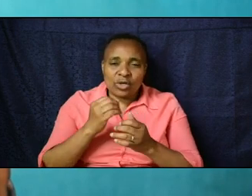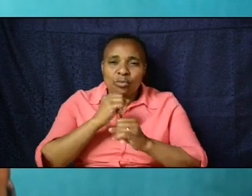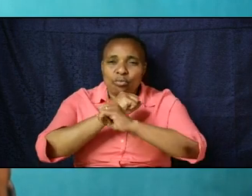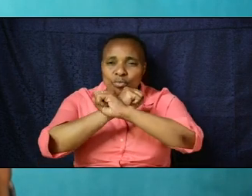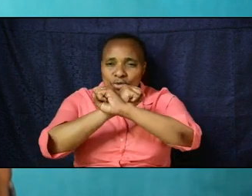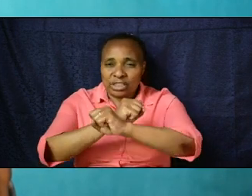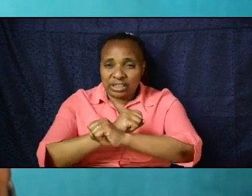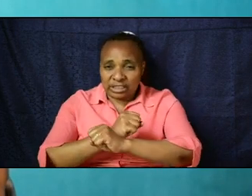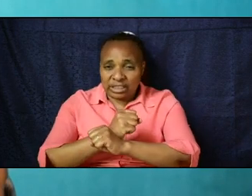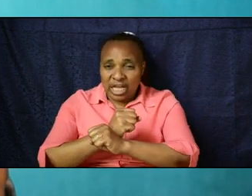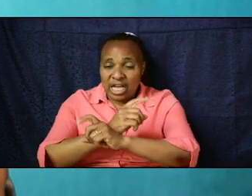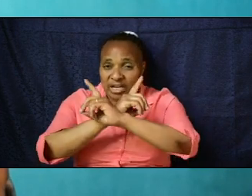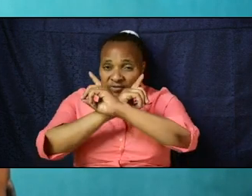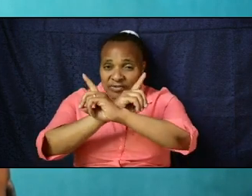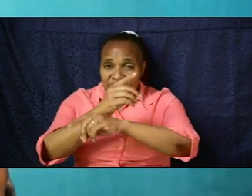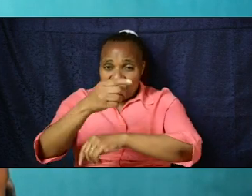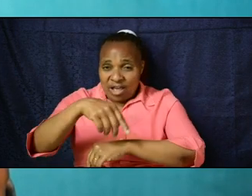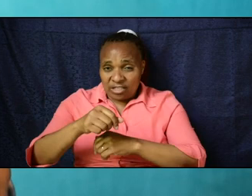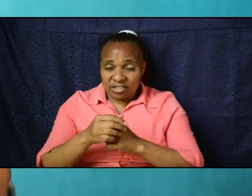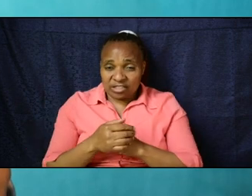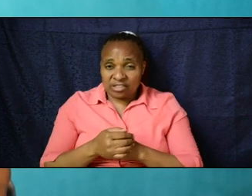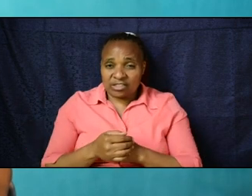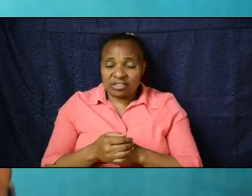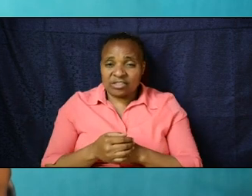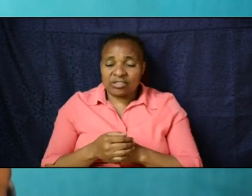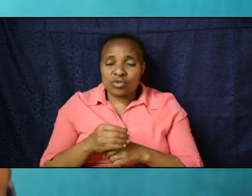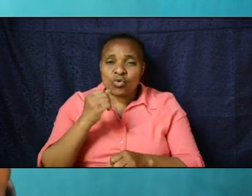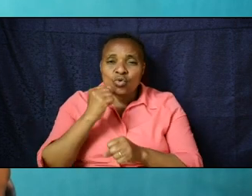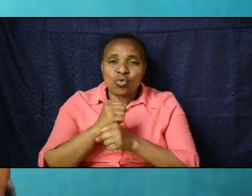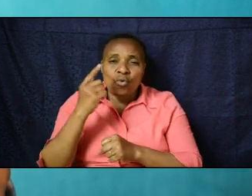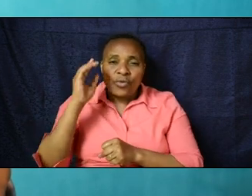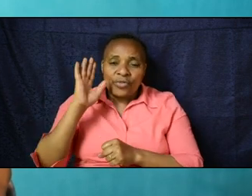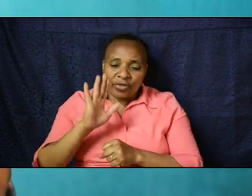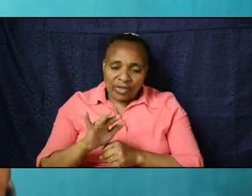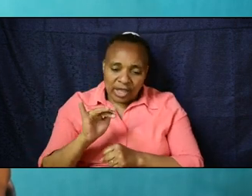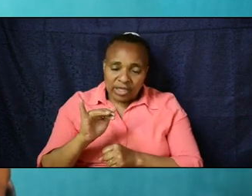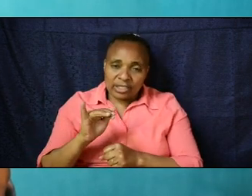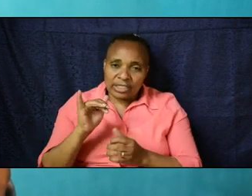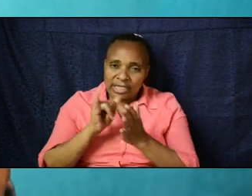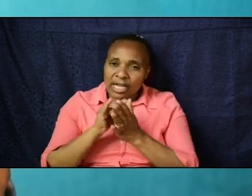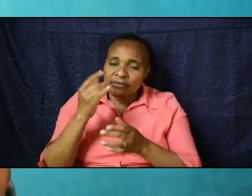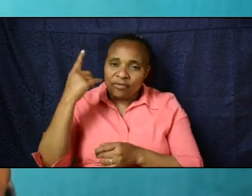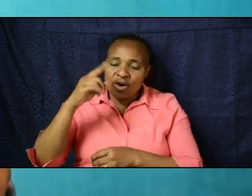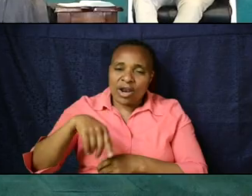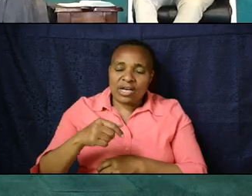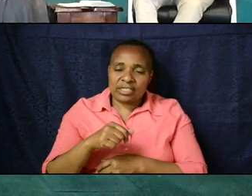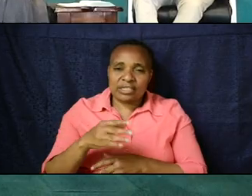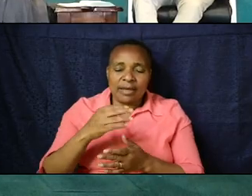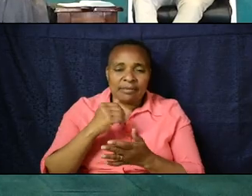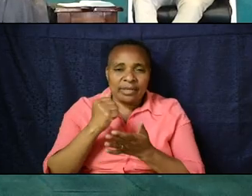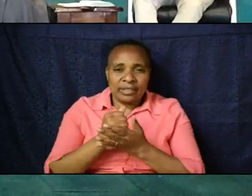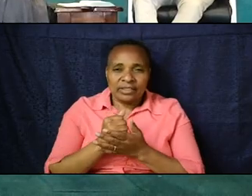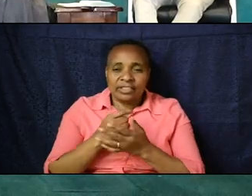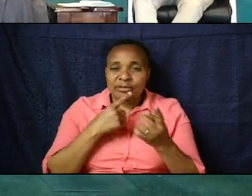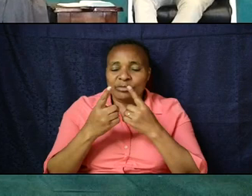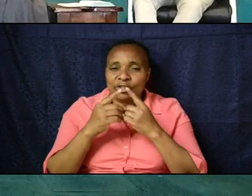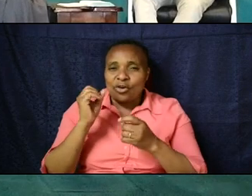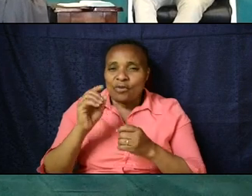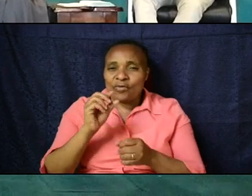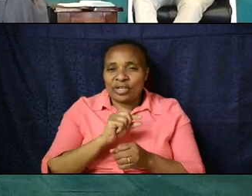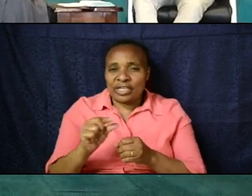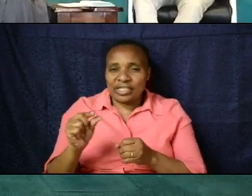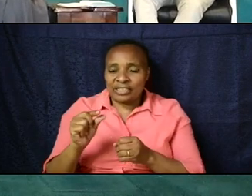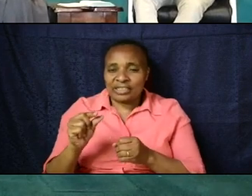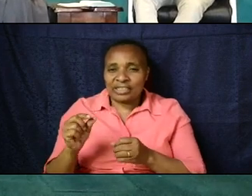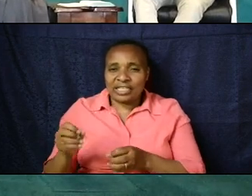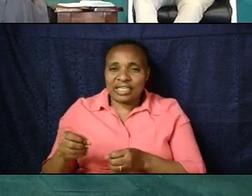protect us and shield us. He will do that for us. Amen. Amen. And speaking of grace, Grace can